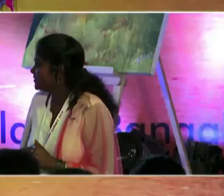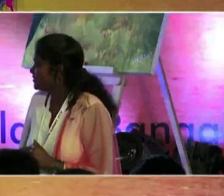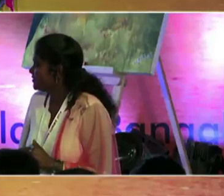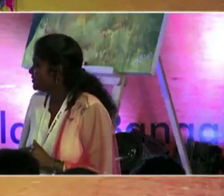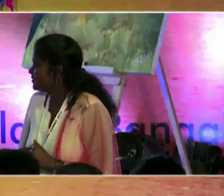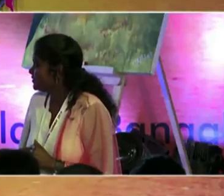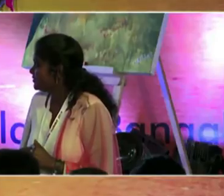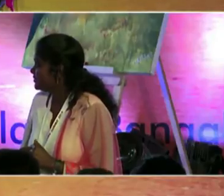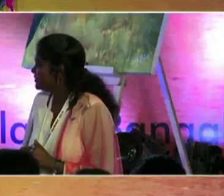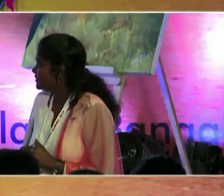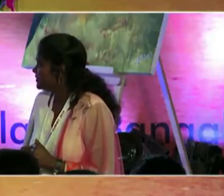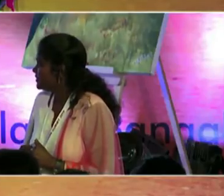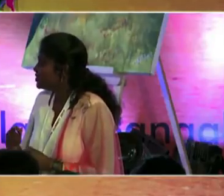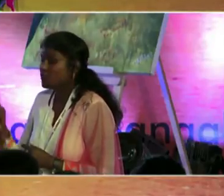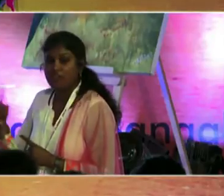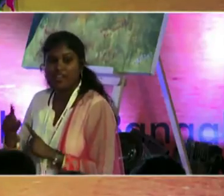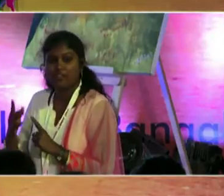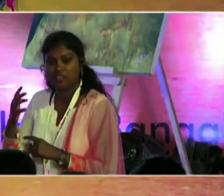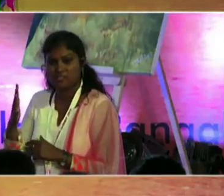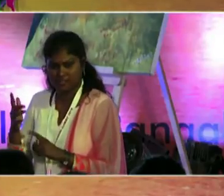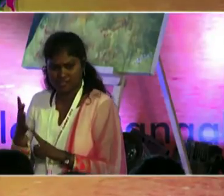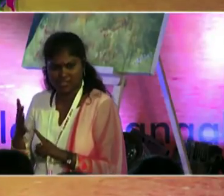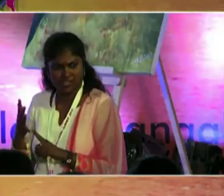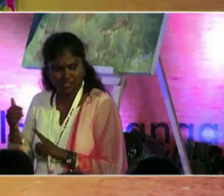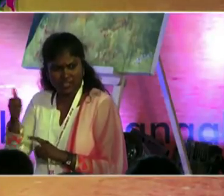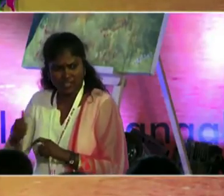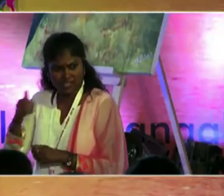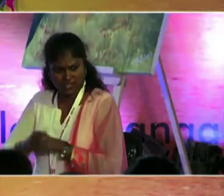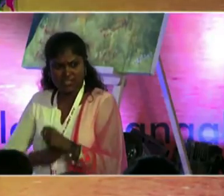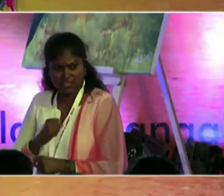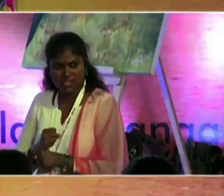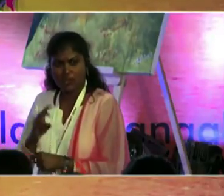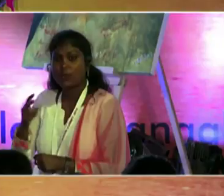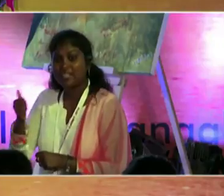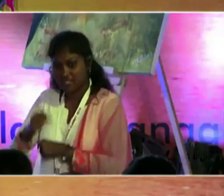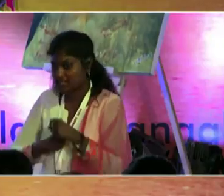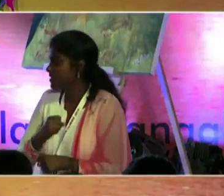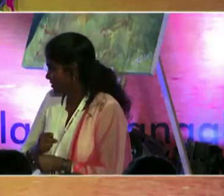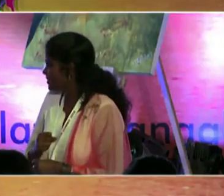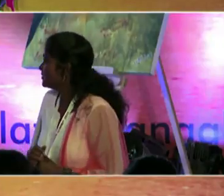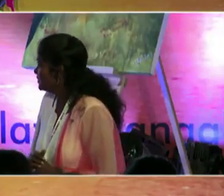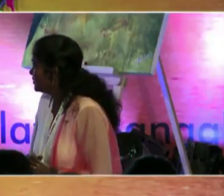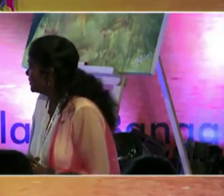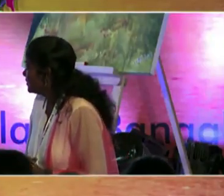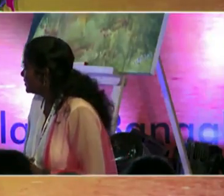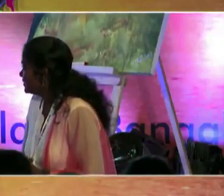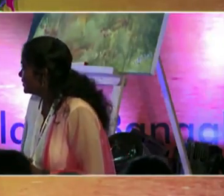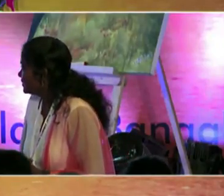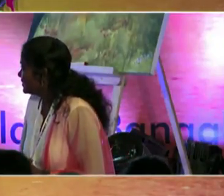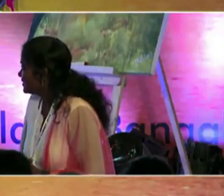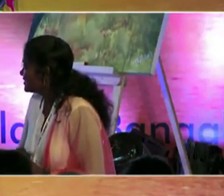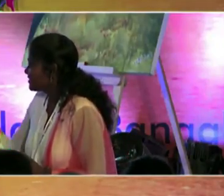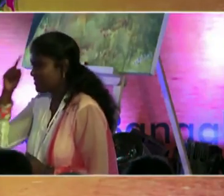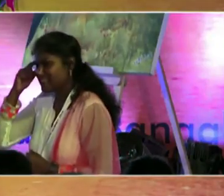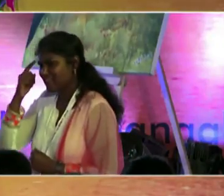when after 26 years, a man like Sachin Tendulkar told me that you are my hero, you are